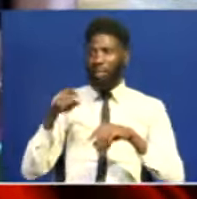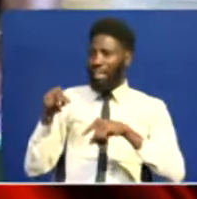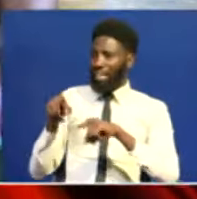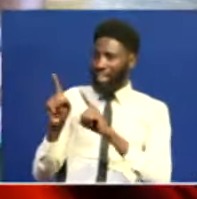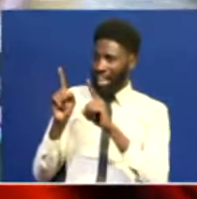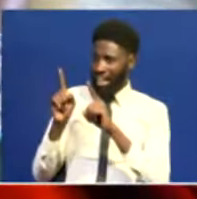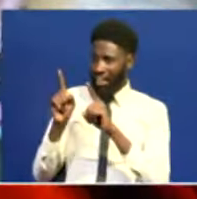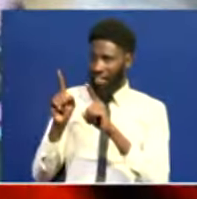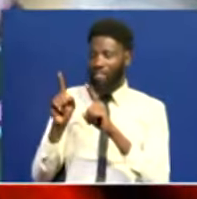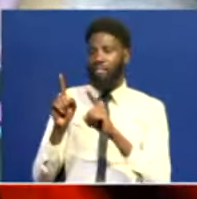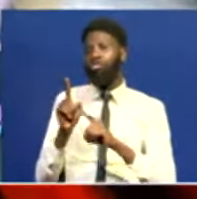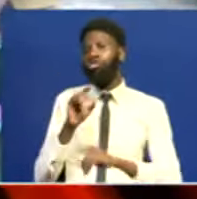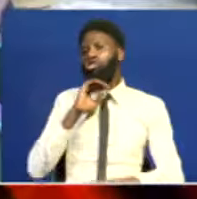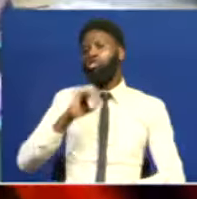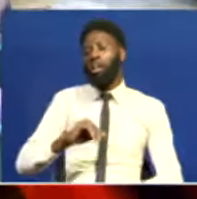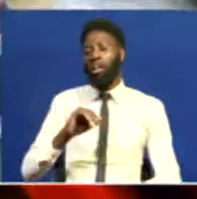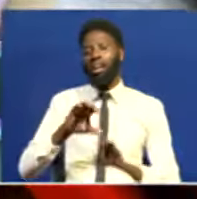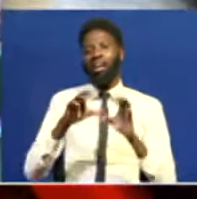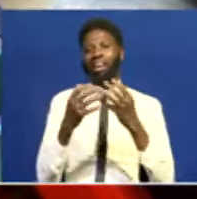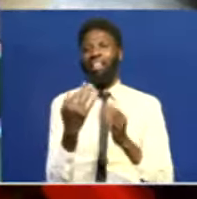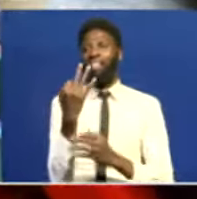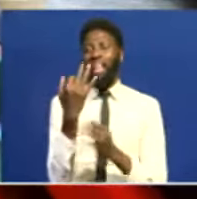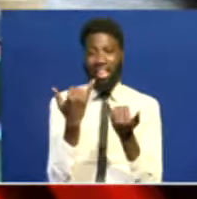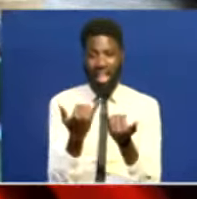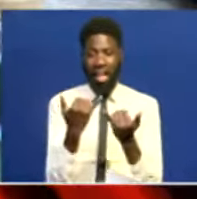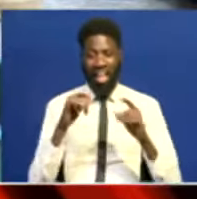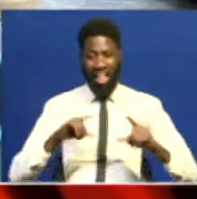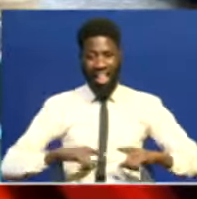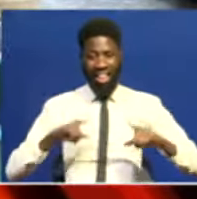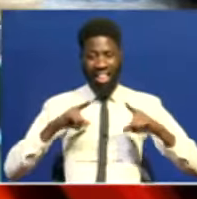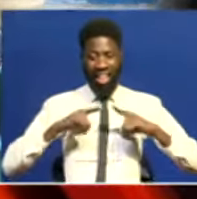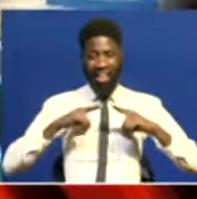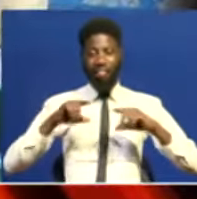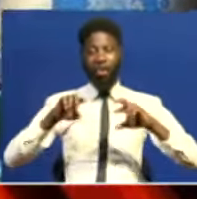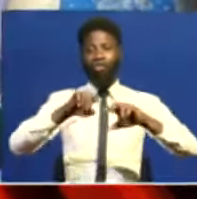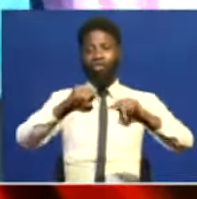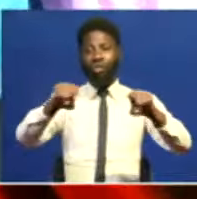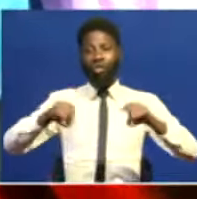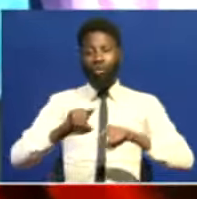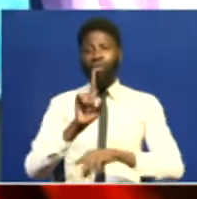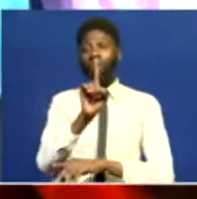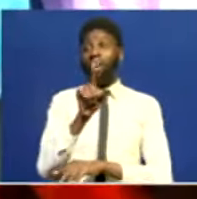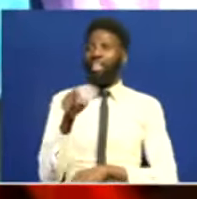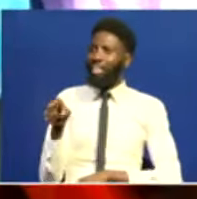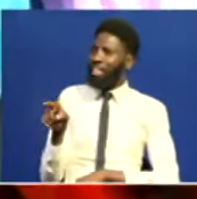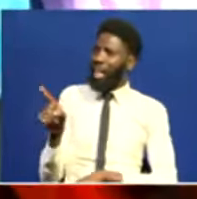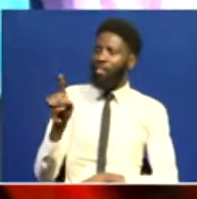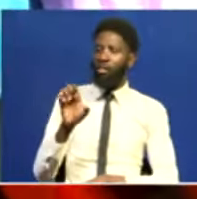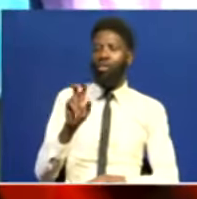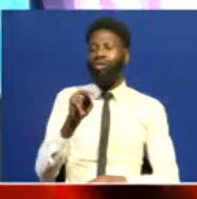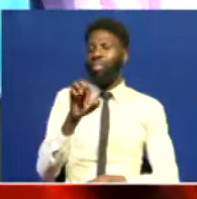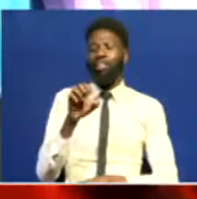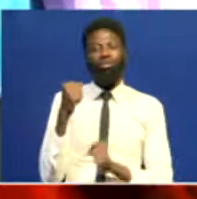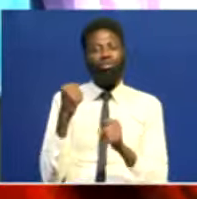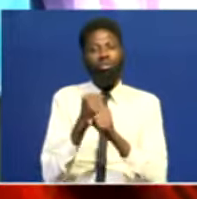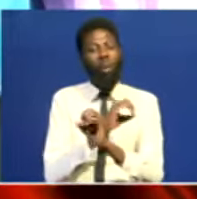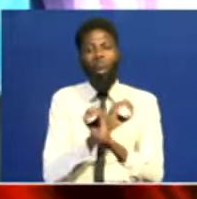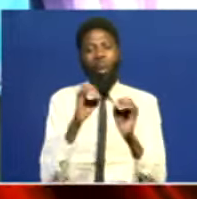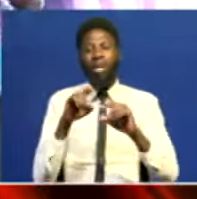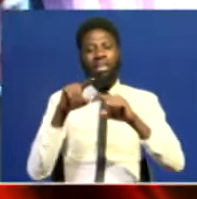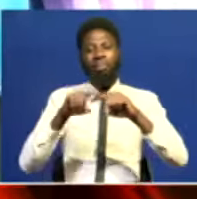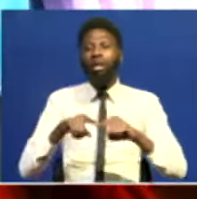3. They're now living in a single room while Eunice is unemployed and she relies on odd jobs to meet the family